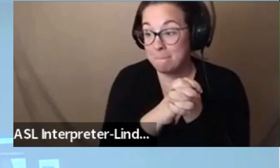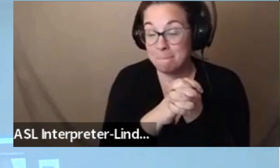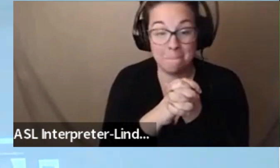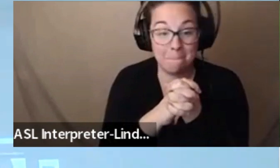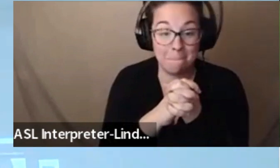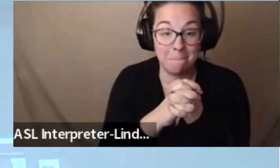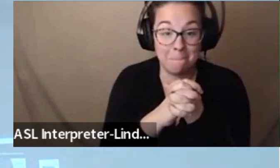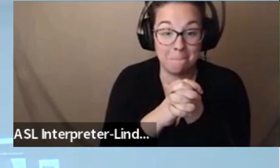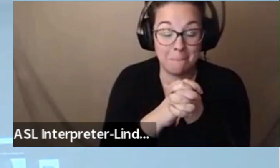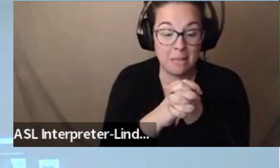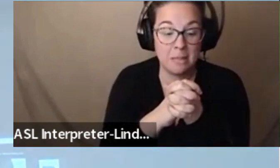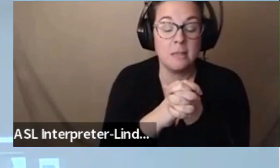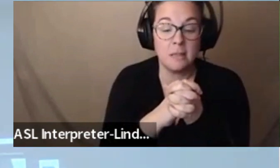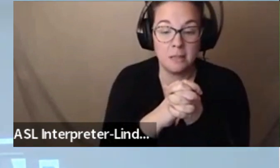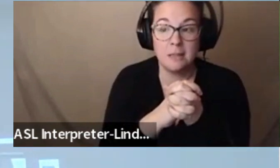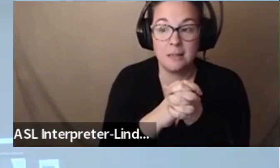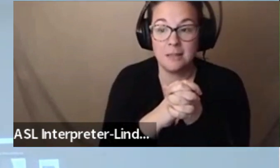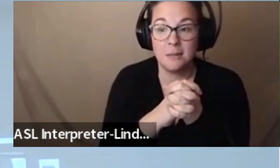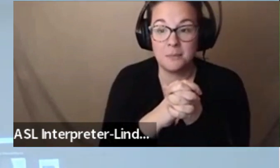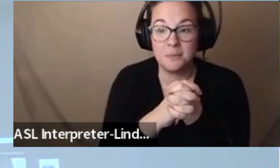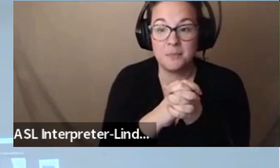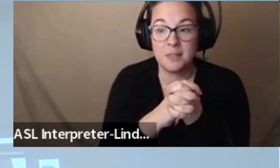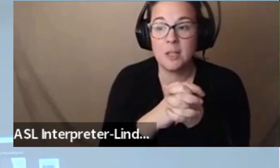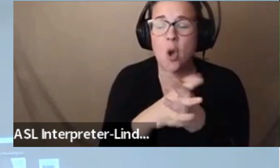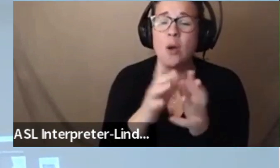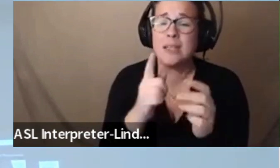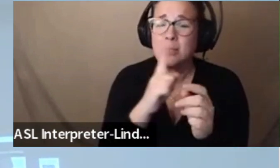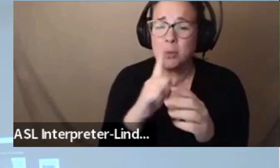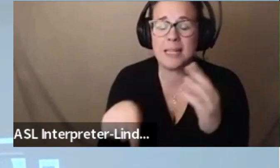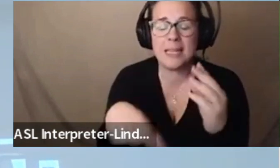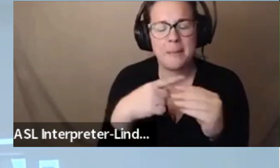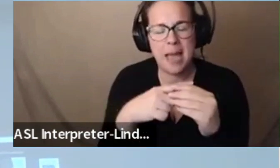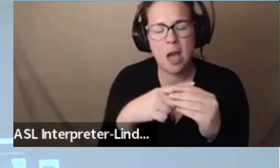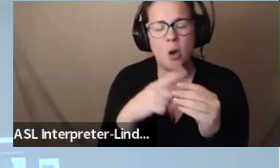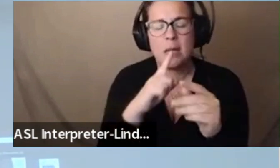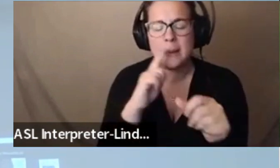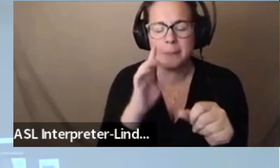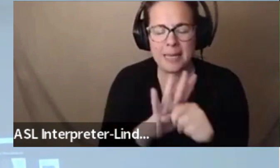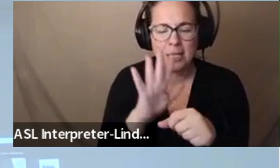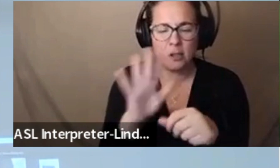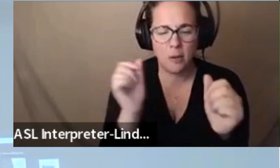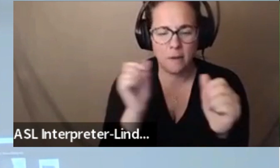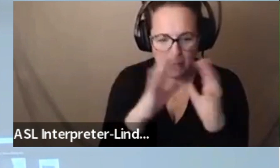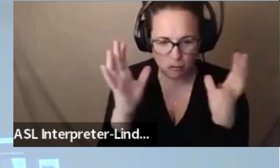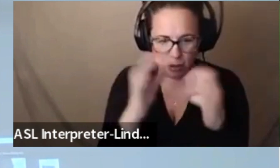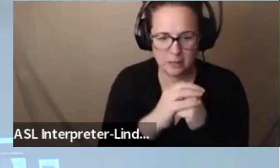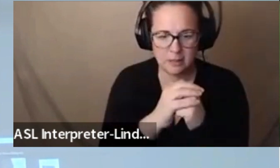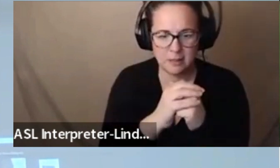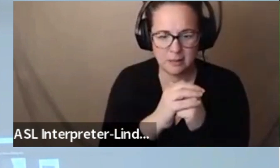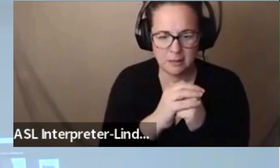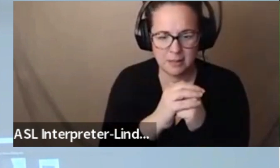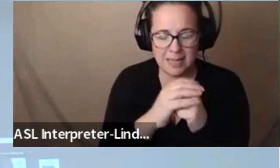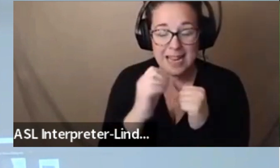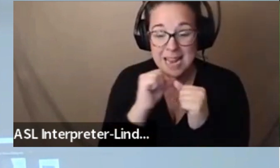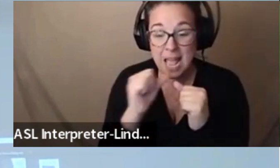well, if I'm inviting you to see it, I've got to give you something. But hopefully it's your heart and soul and your commitment to the vision, rather than we